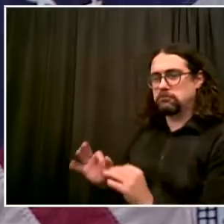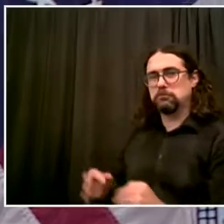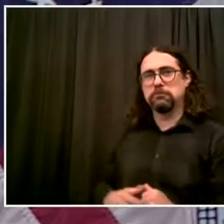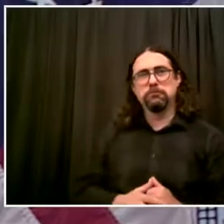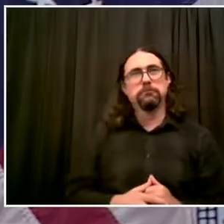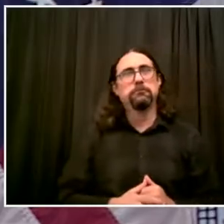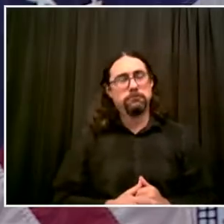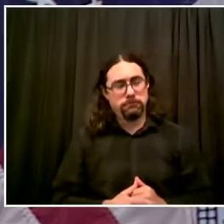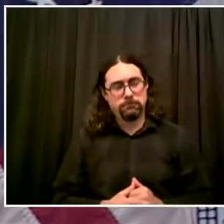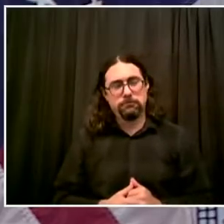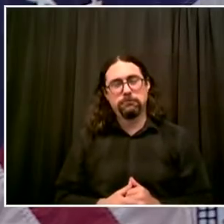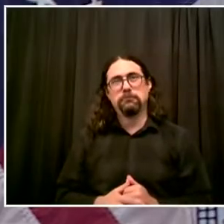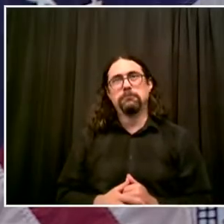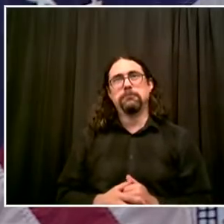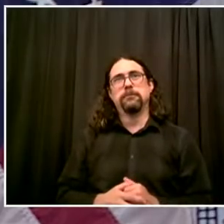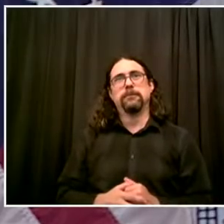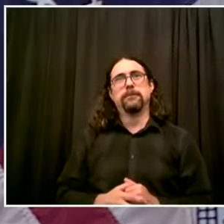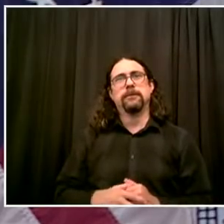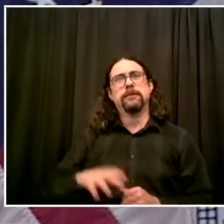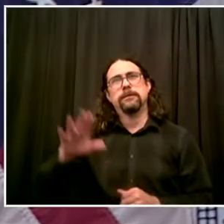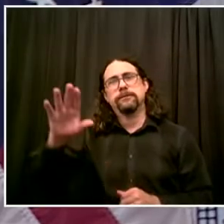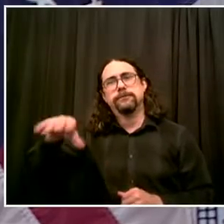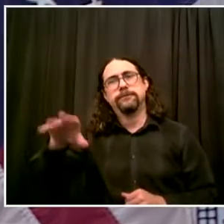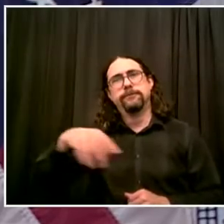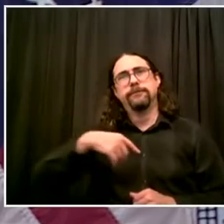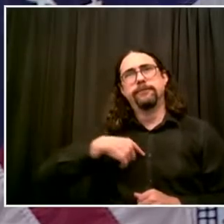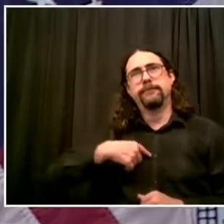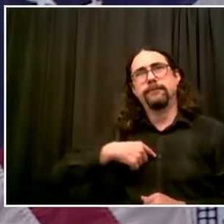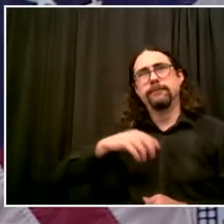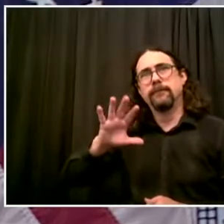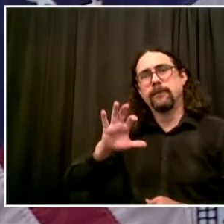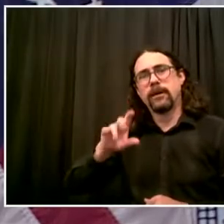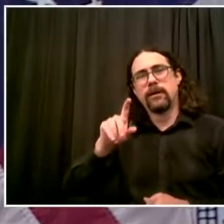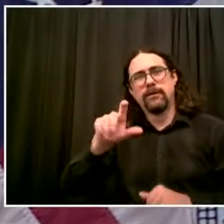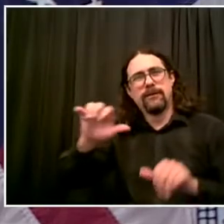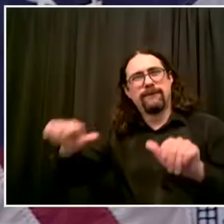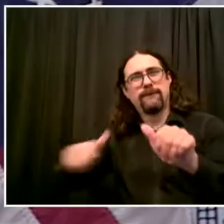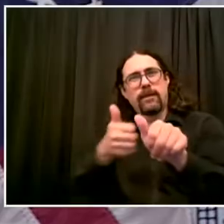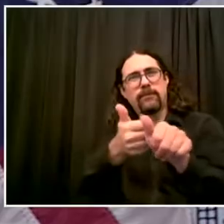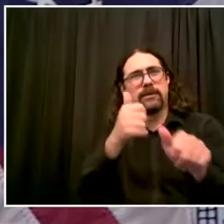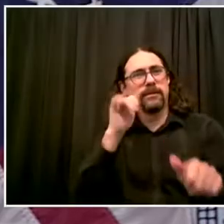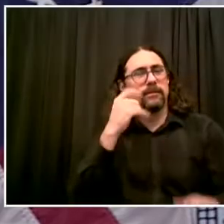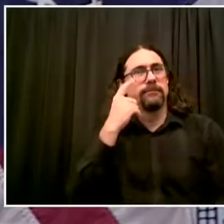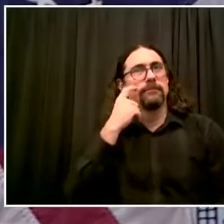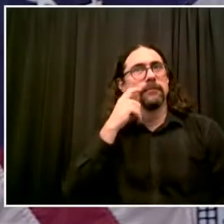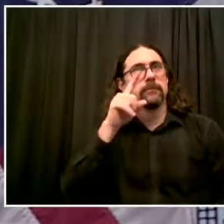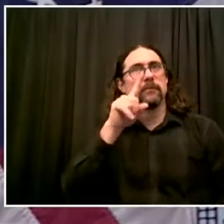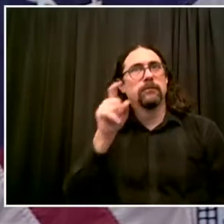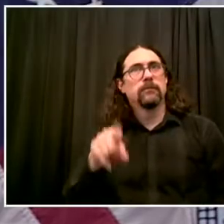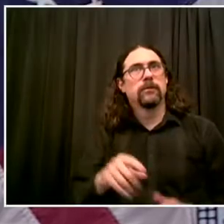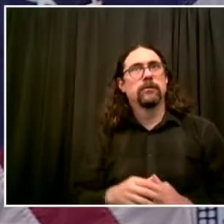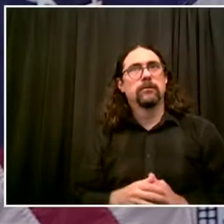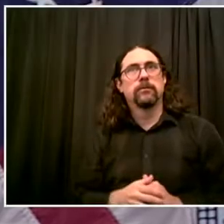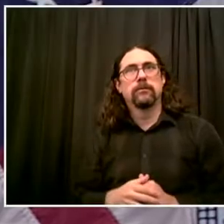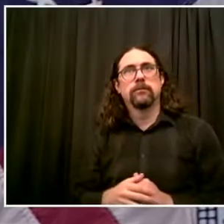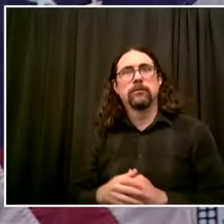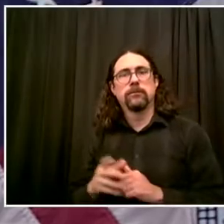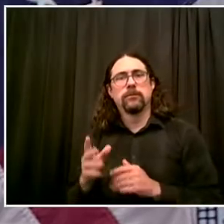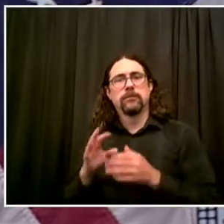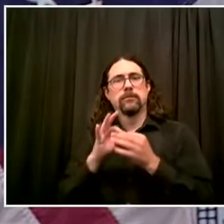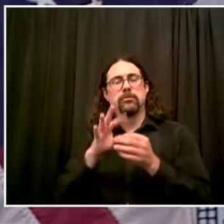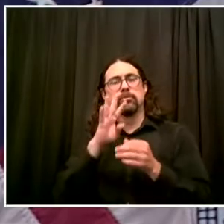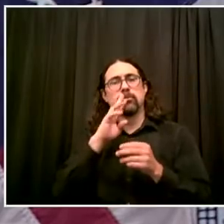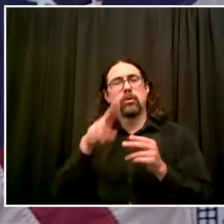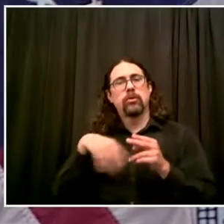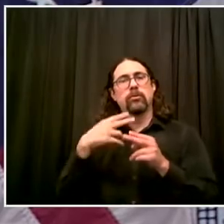regard to the possibility of quarantining people from other states where COVID is going up. Do you see yourself